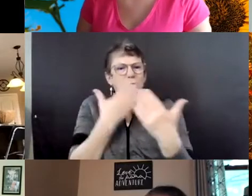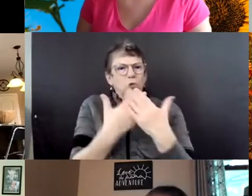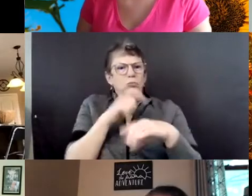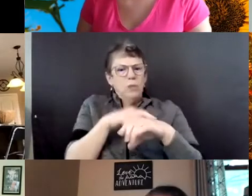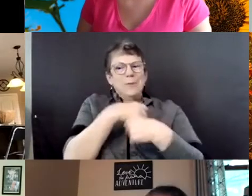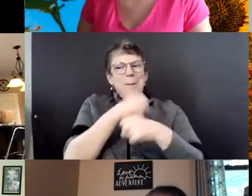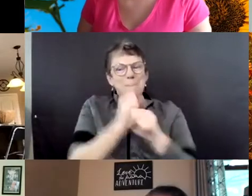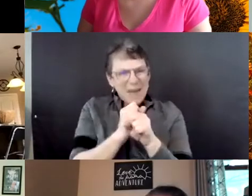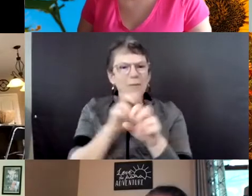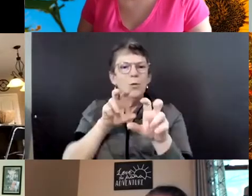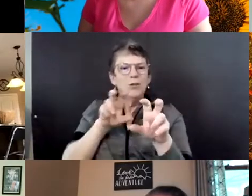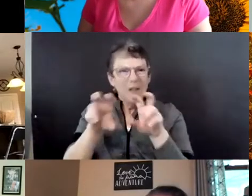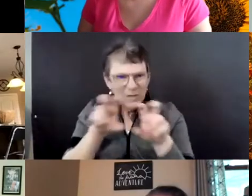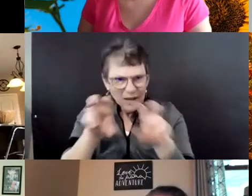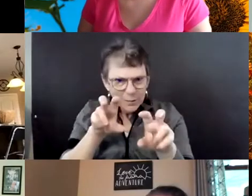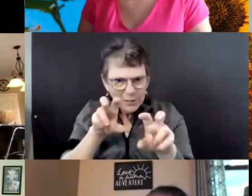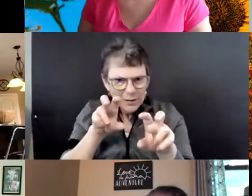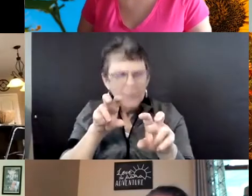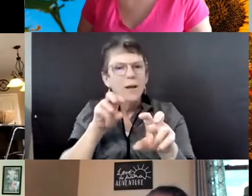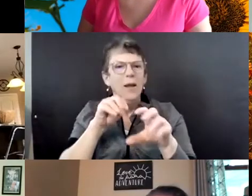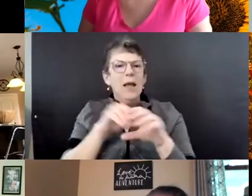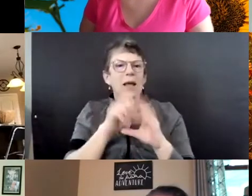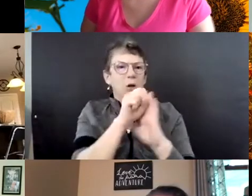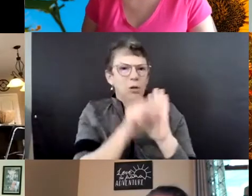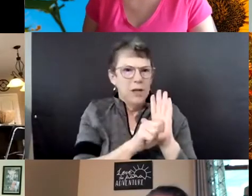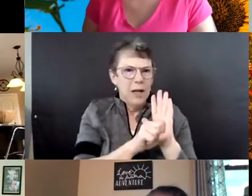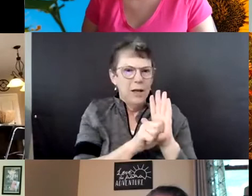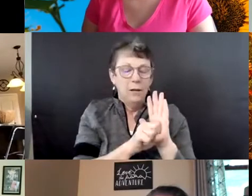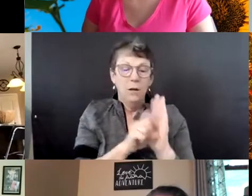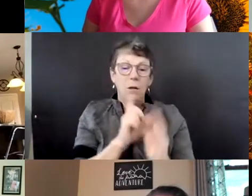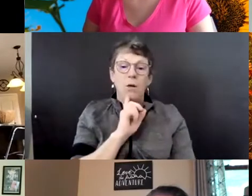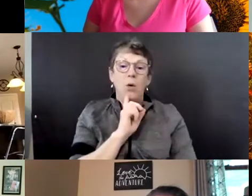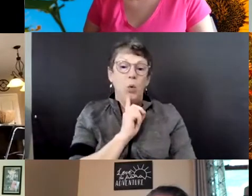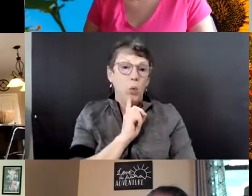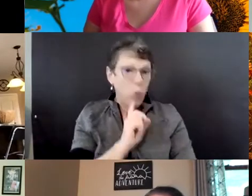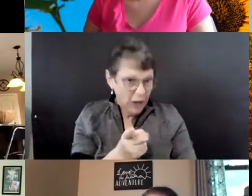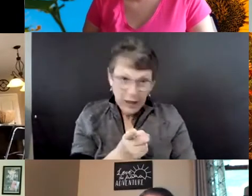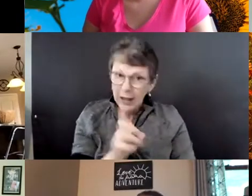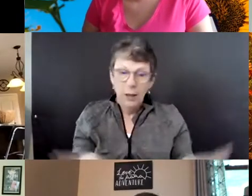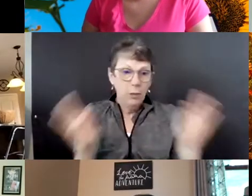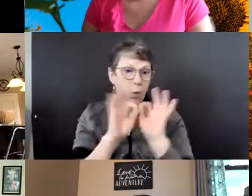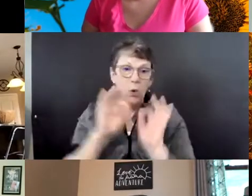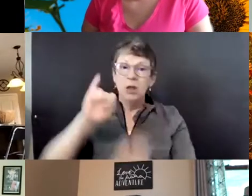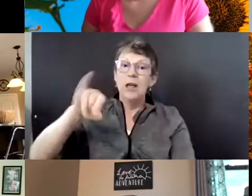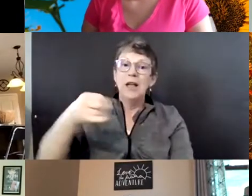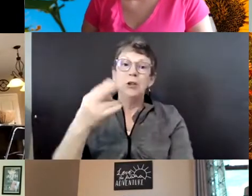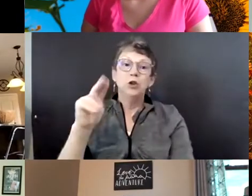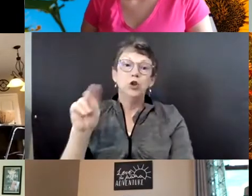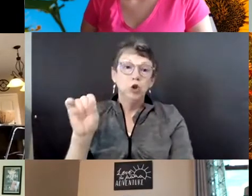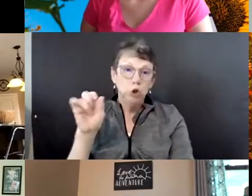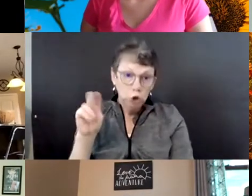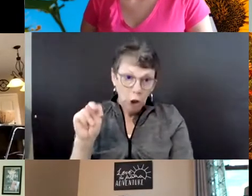that is doubly important in Johnson County because we border Jackson County. And so we have that